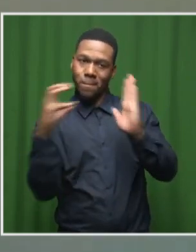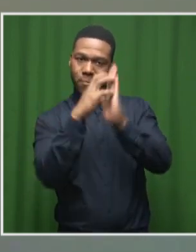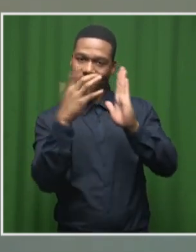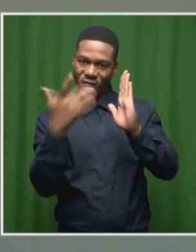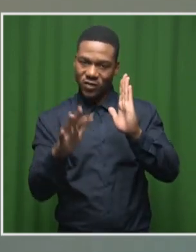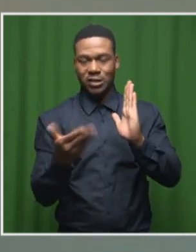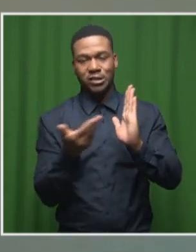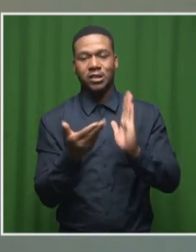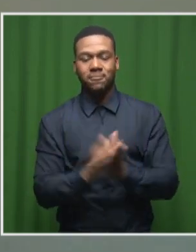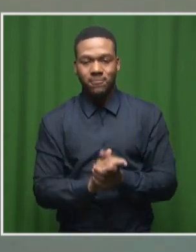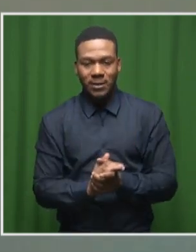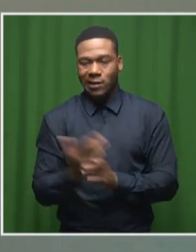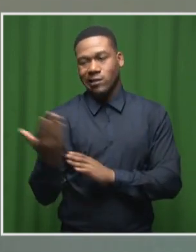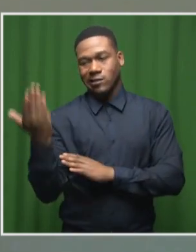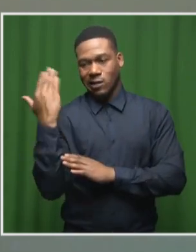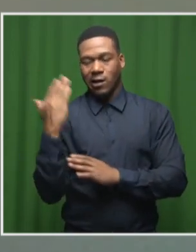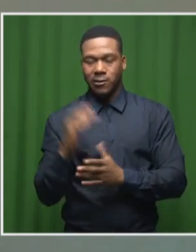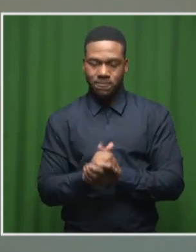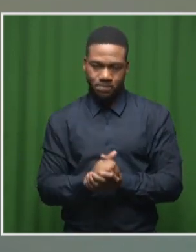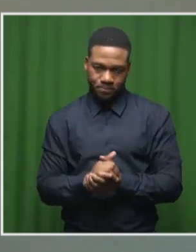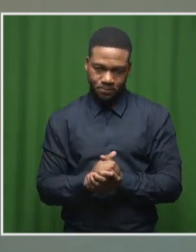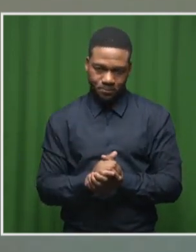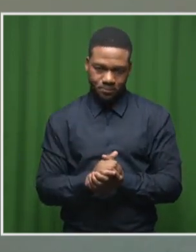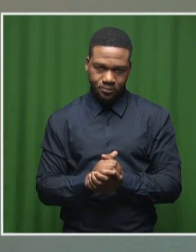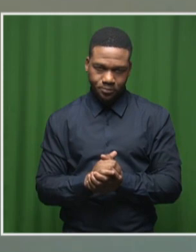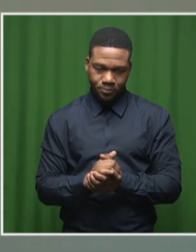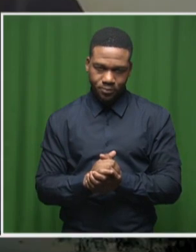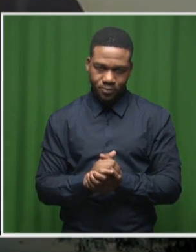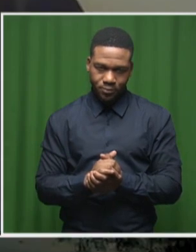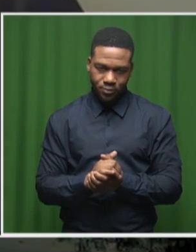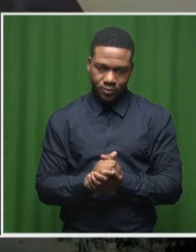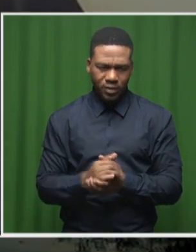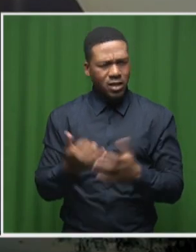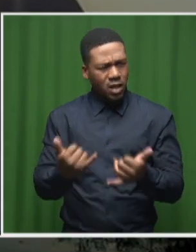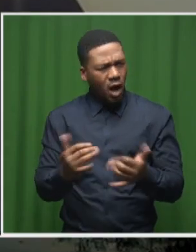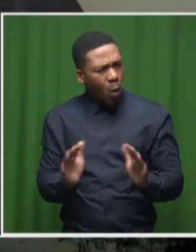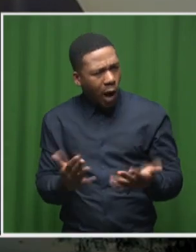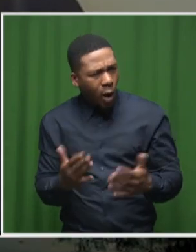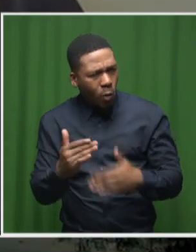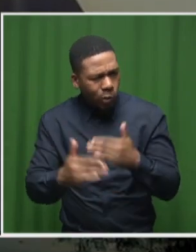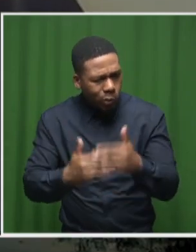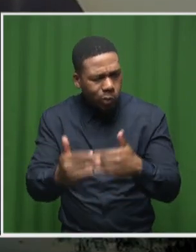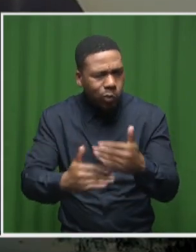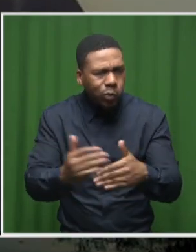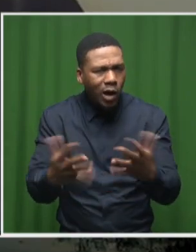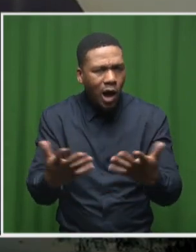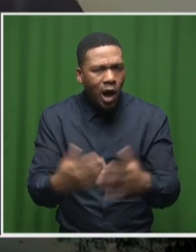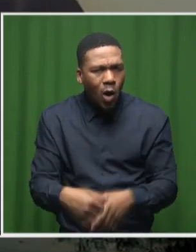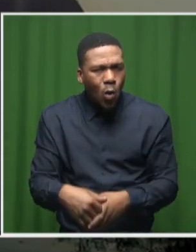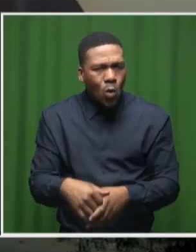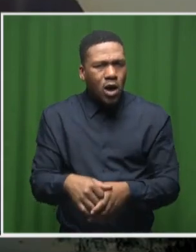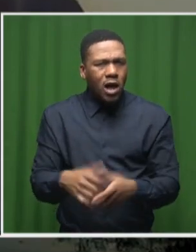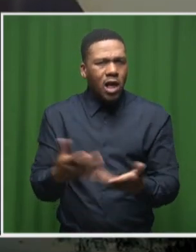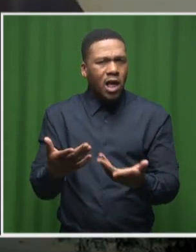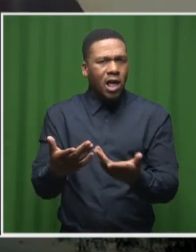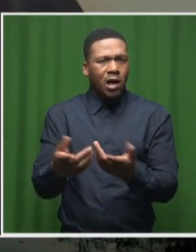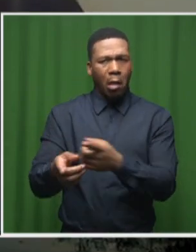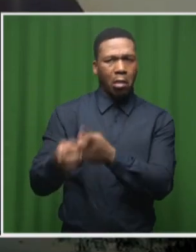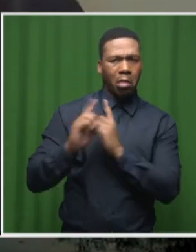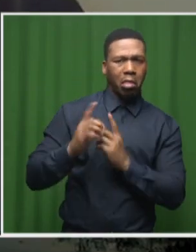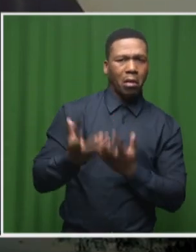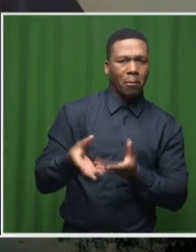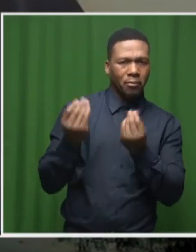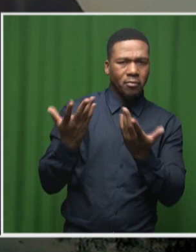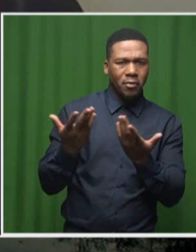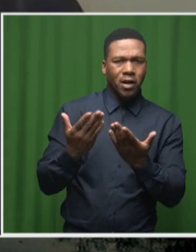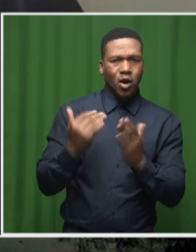in the past few years. Yeah. How is it going? Have you had feedback? Have you seen how the program is